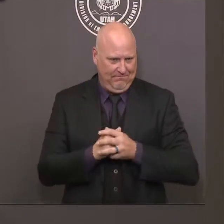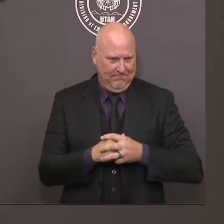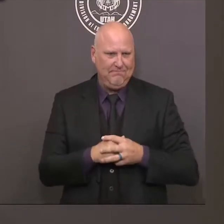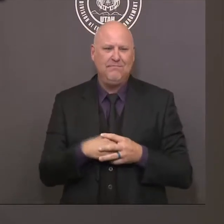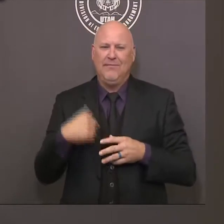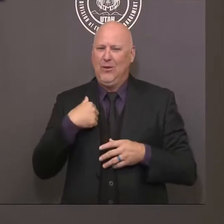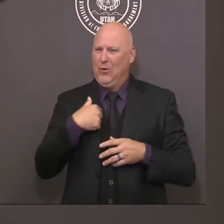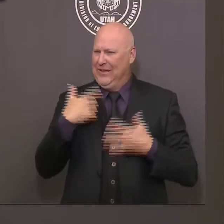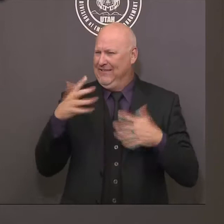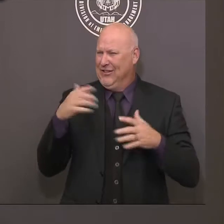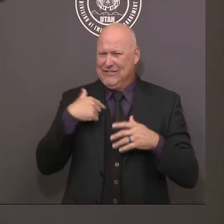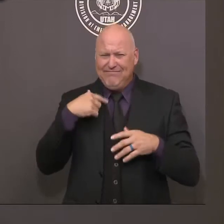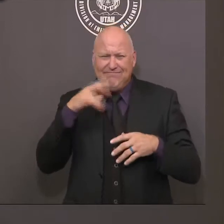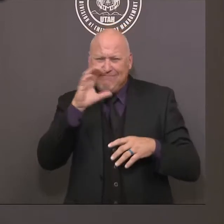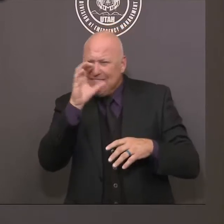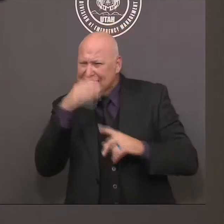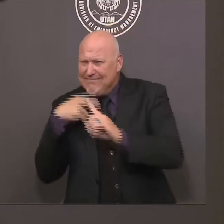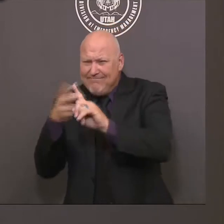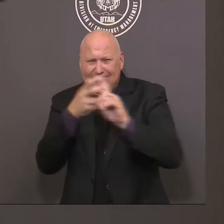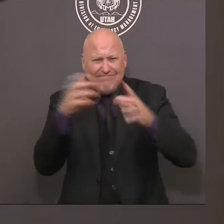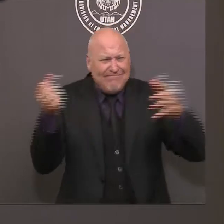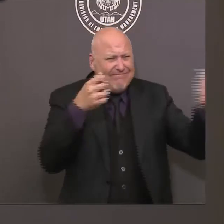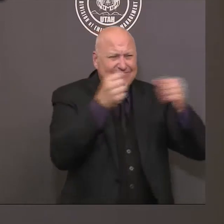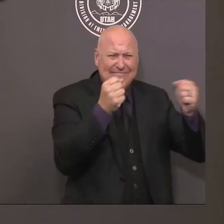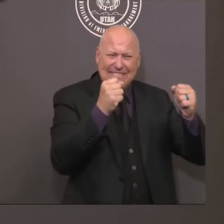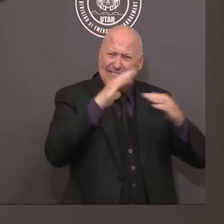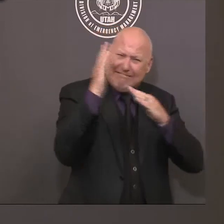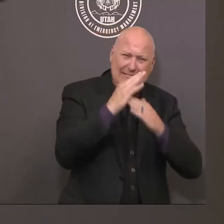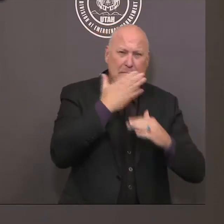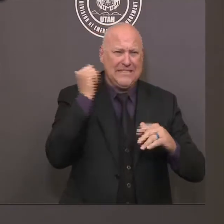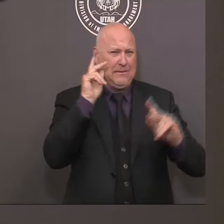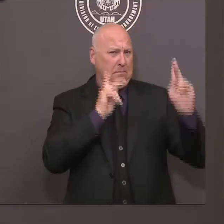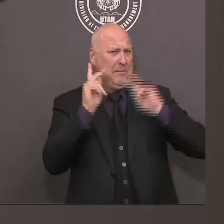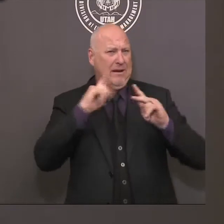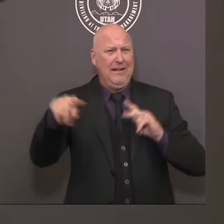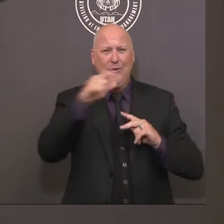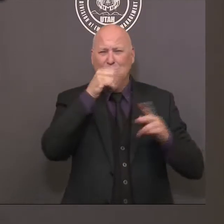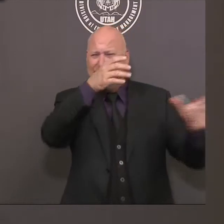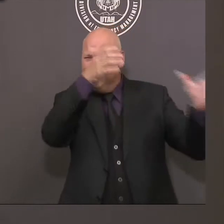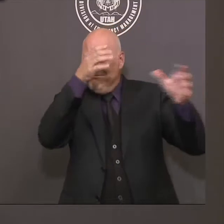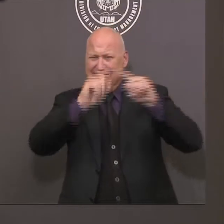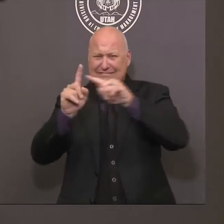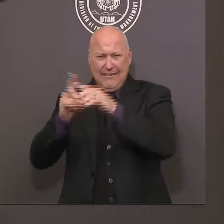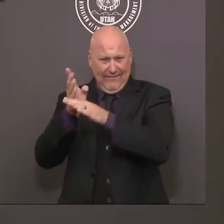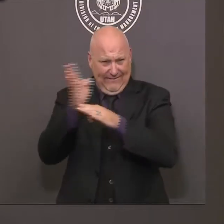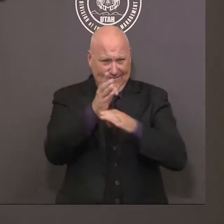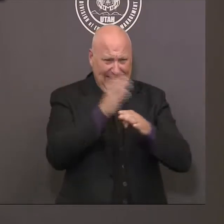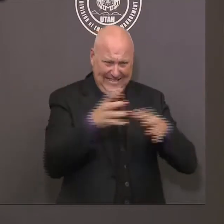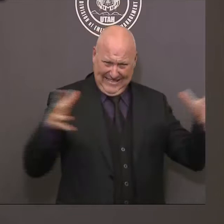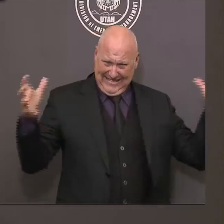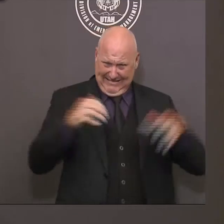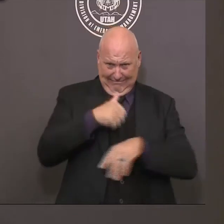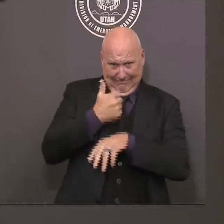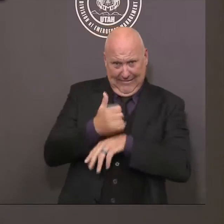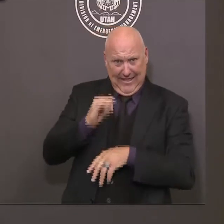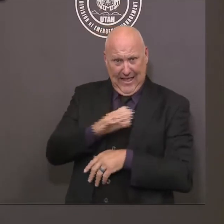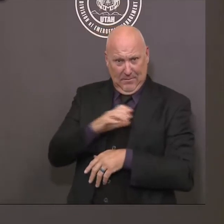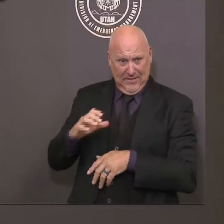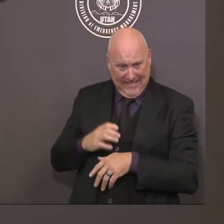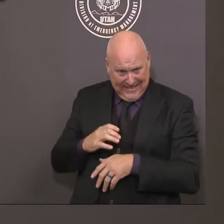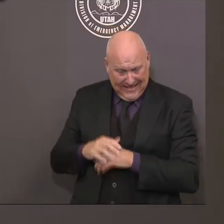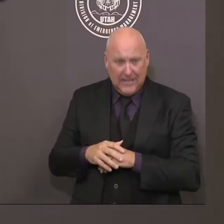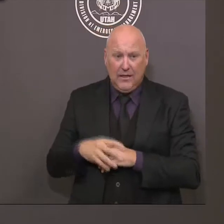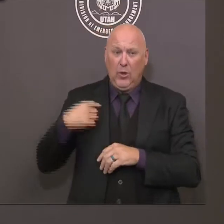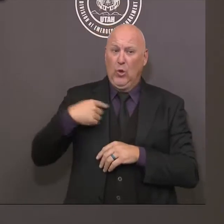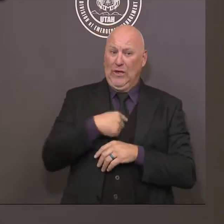to bear against this challenge. From this broad group, we developed the Utah Leads Together plan that would